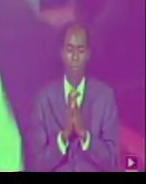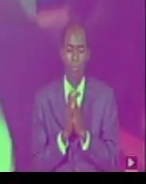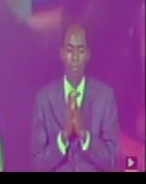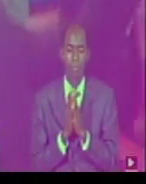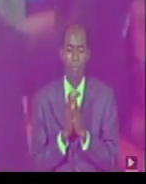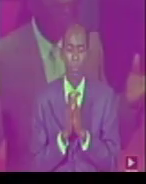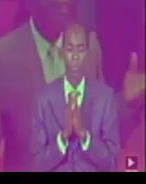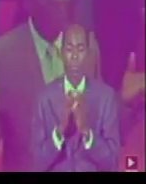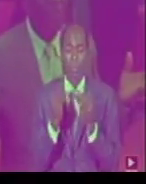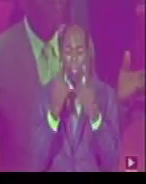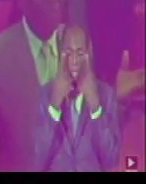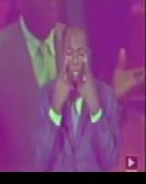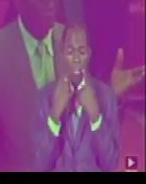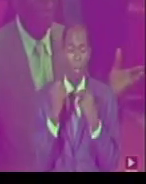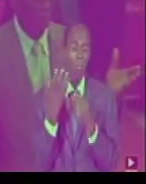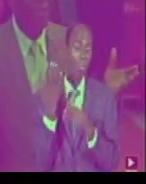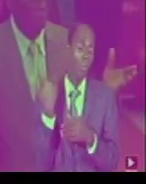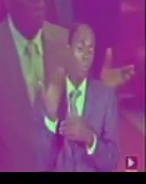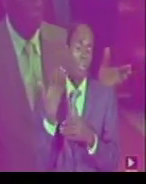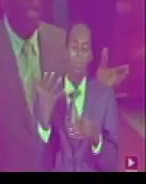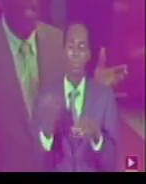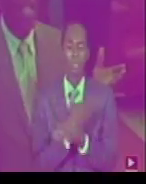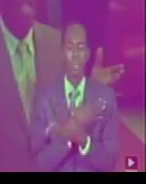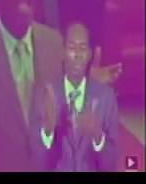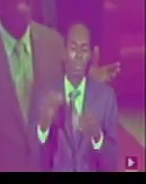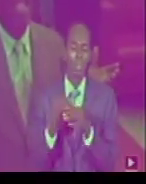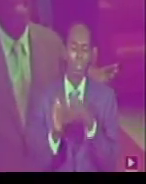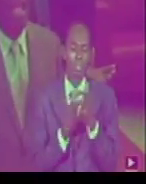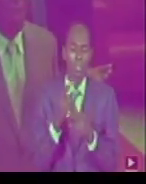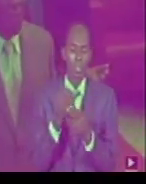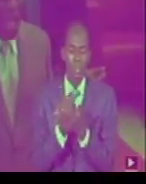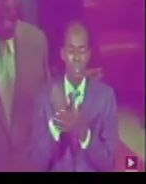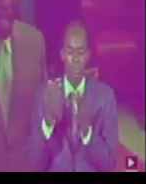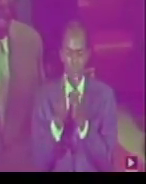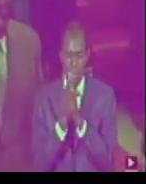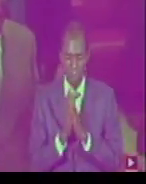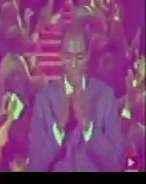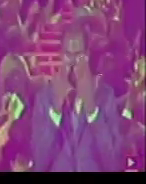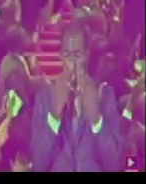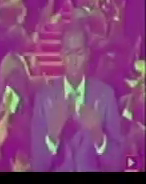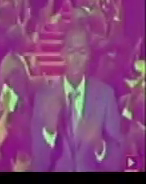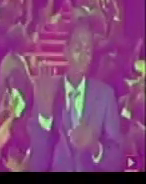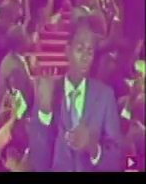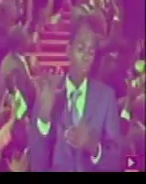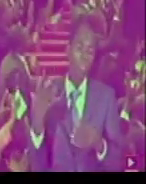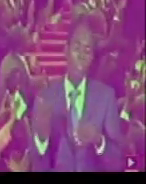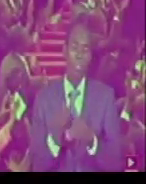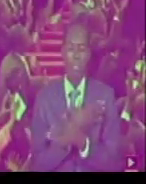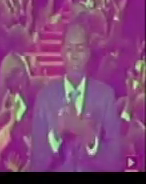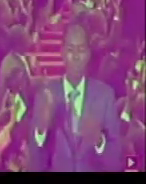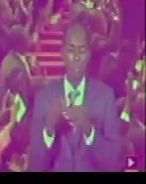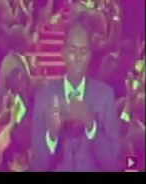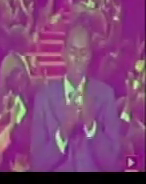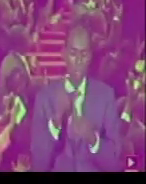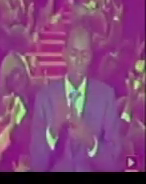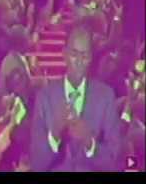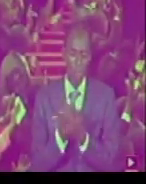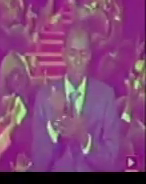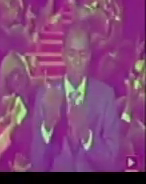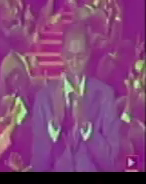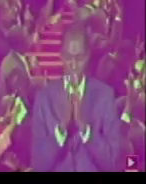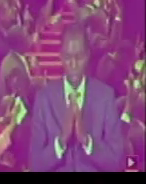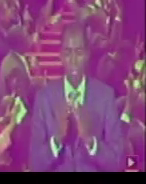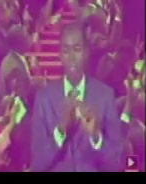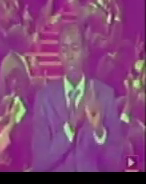The tears of the past wiped away. Sorrows of the past wiped away. Oh Lord, I pray